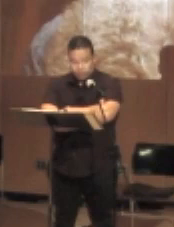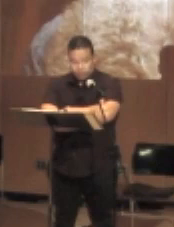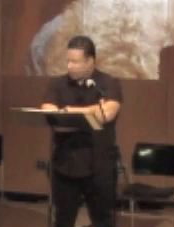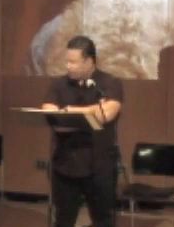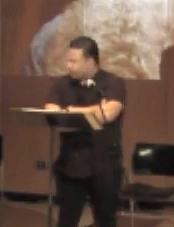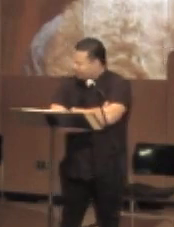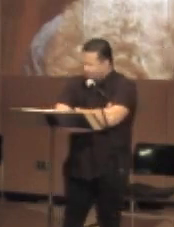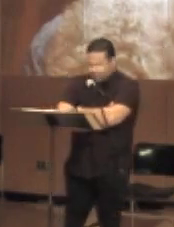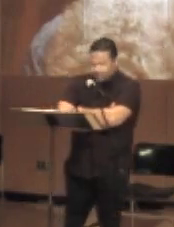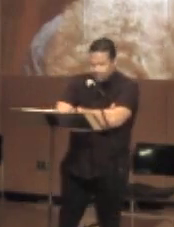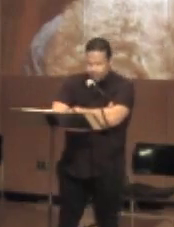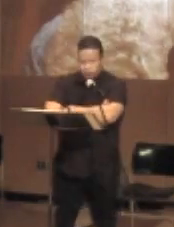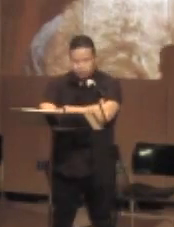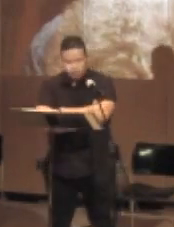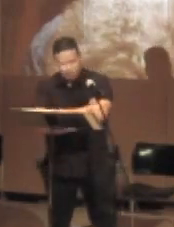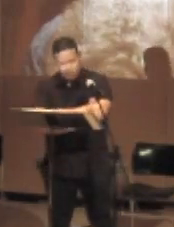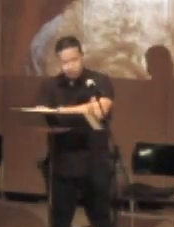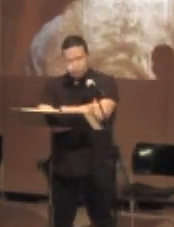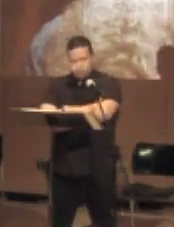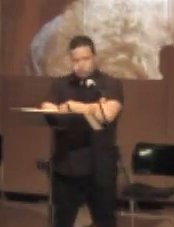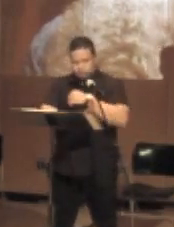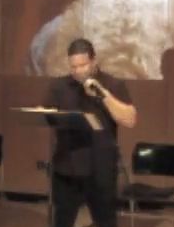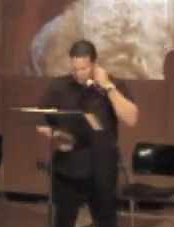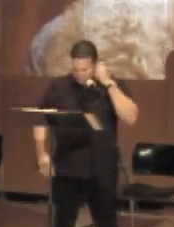yeah yeah of